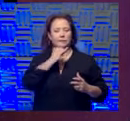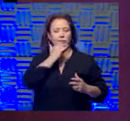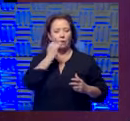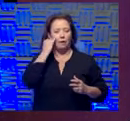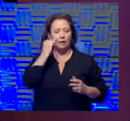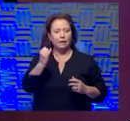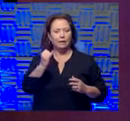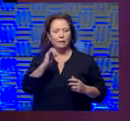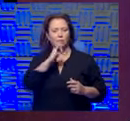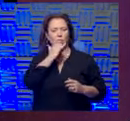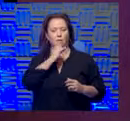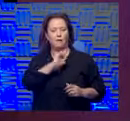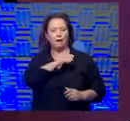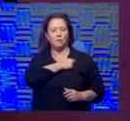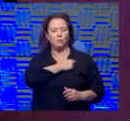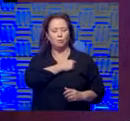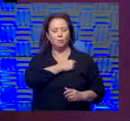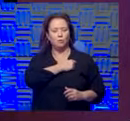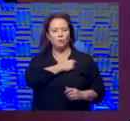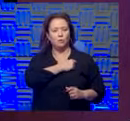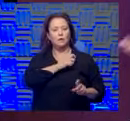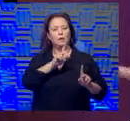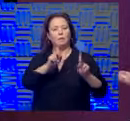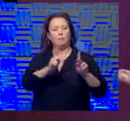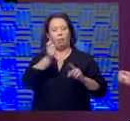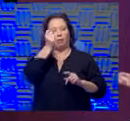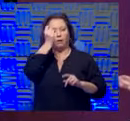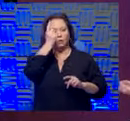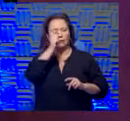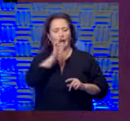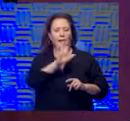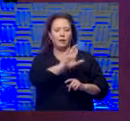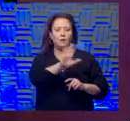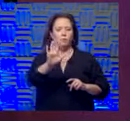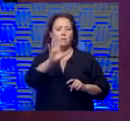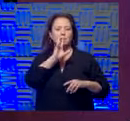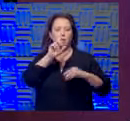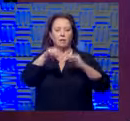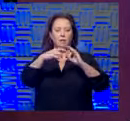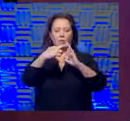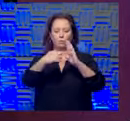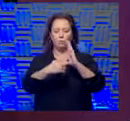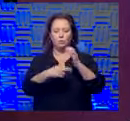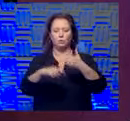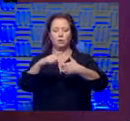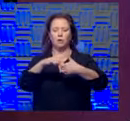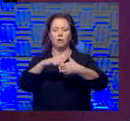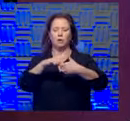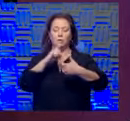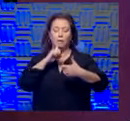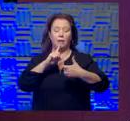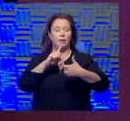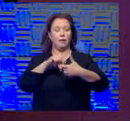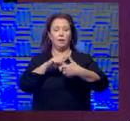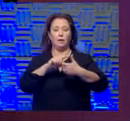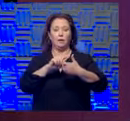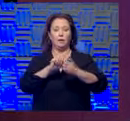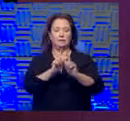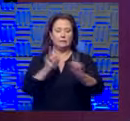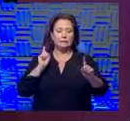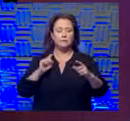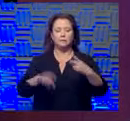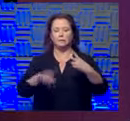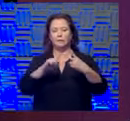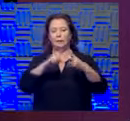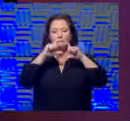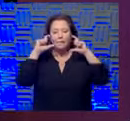idea. That's the wrong attitude. People understand, and you guys have been talking the principles so religiously about distancing and